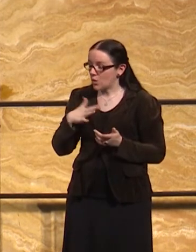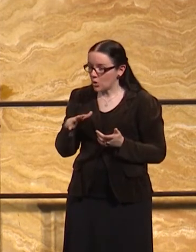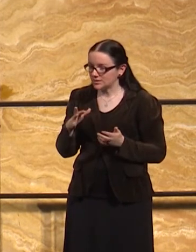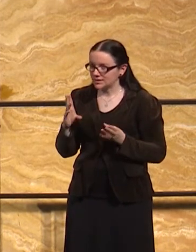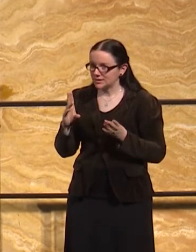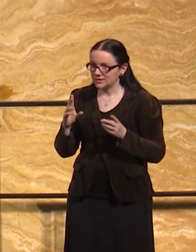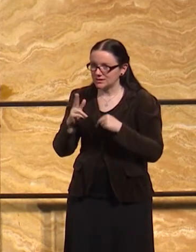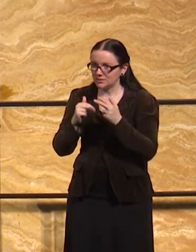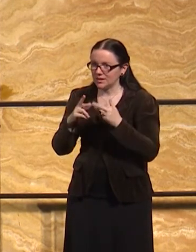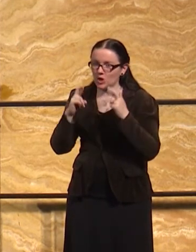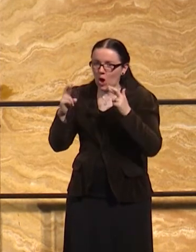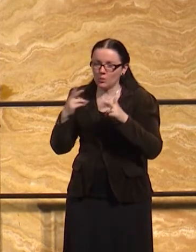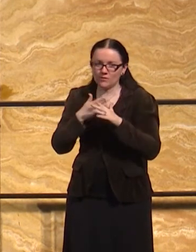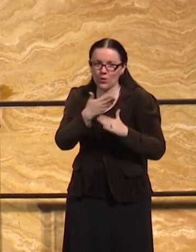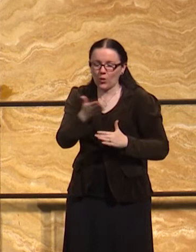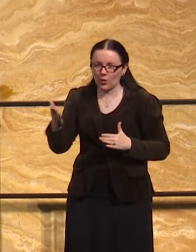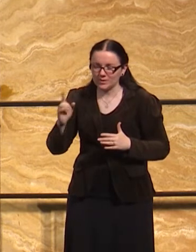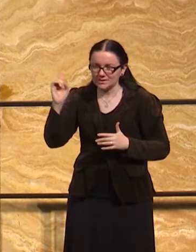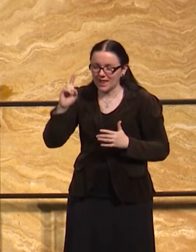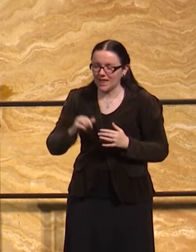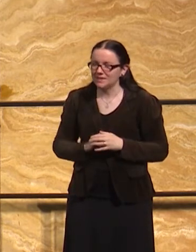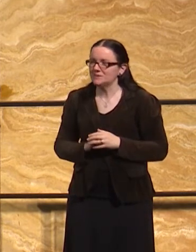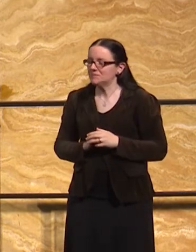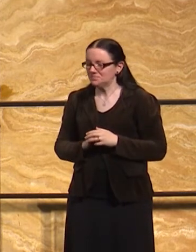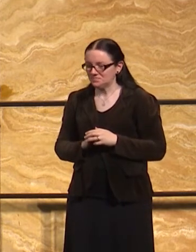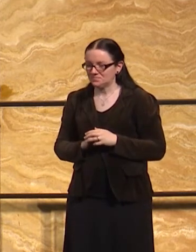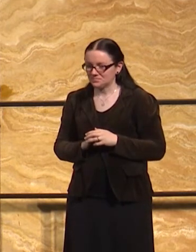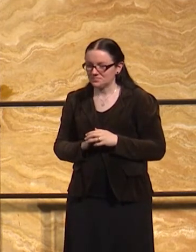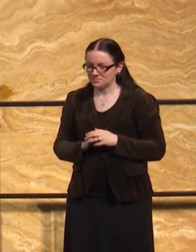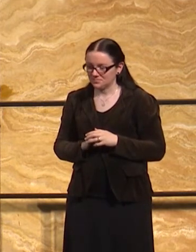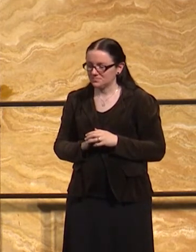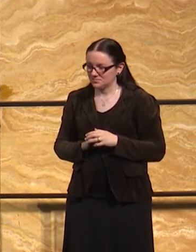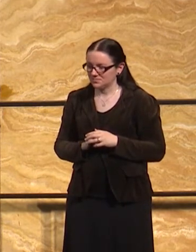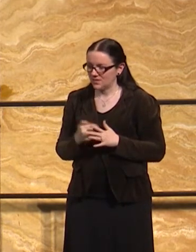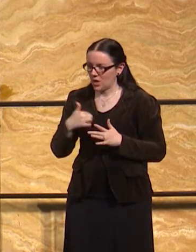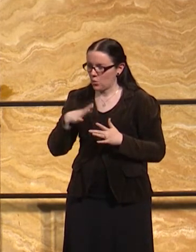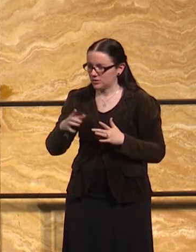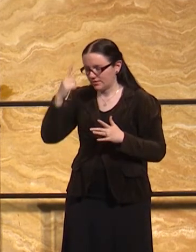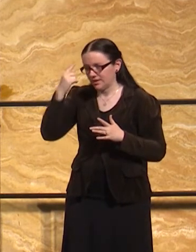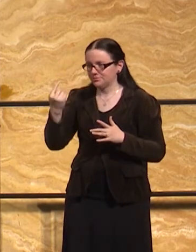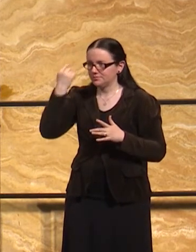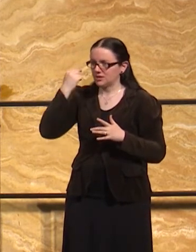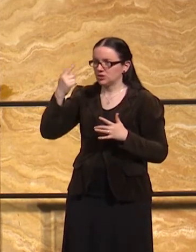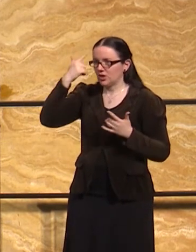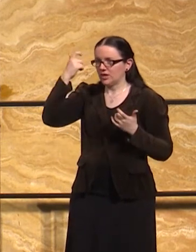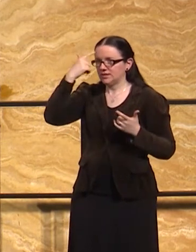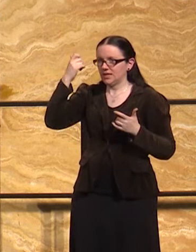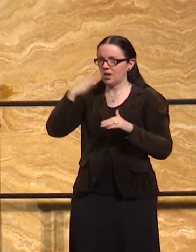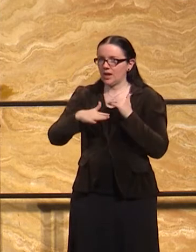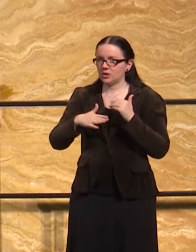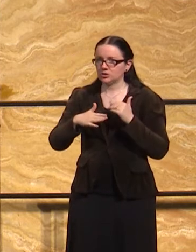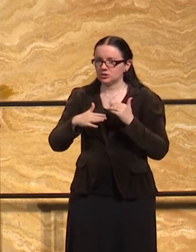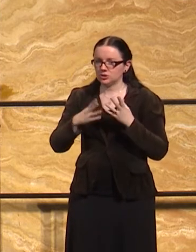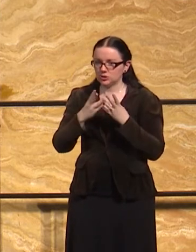hopeful for everyone here today. And I suppose I just want to come back to this idea of constructive solutions